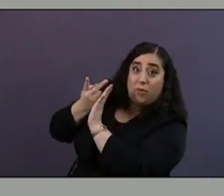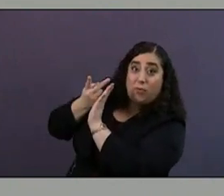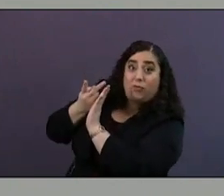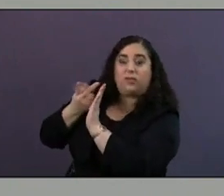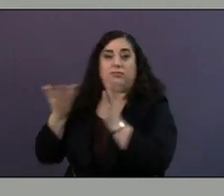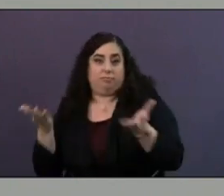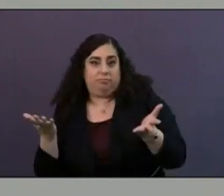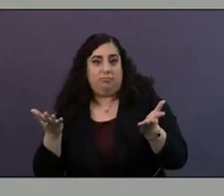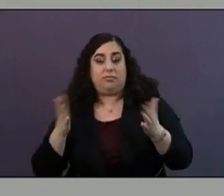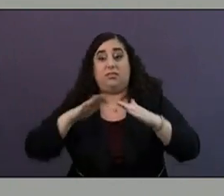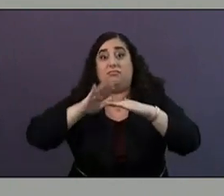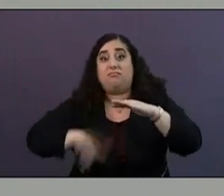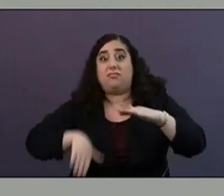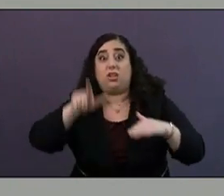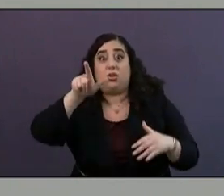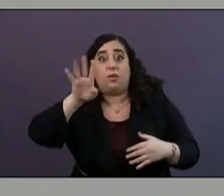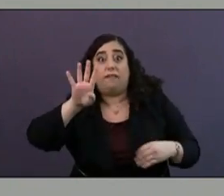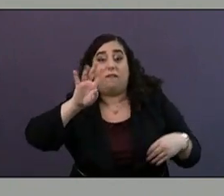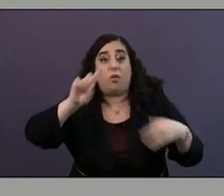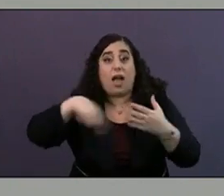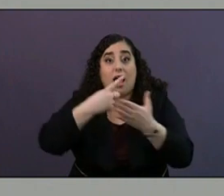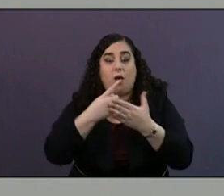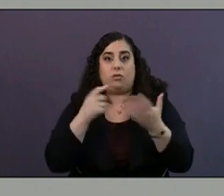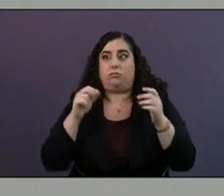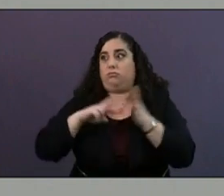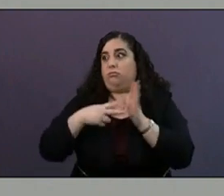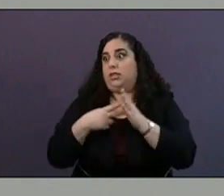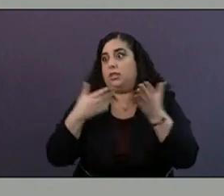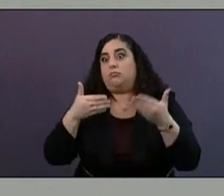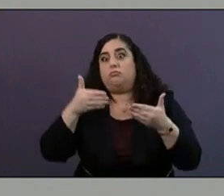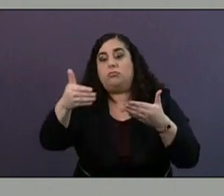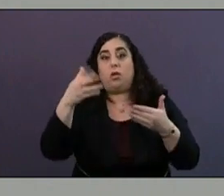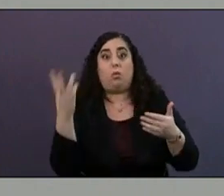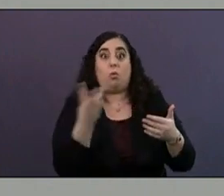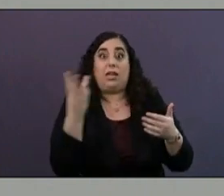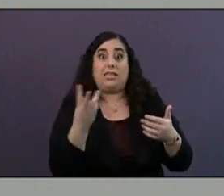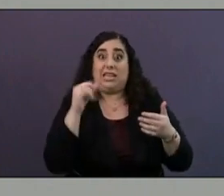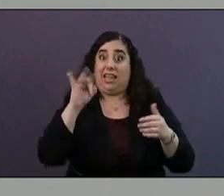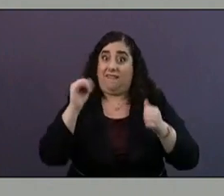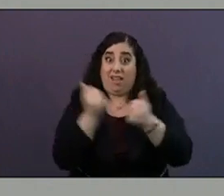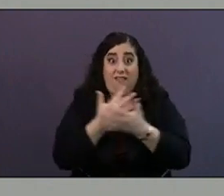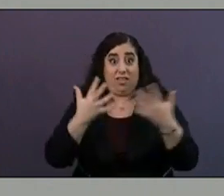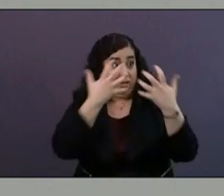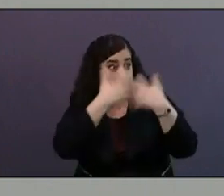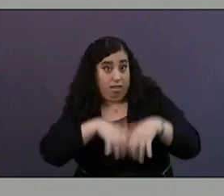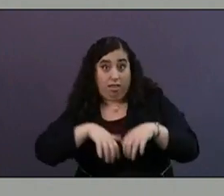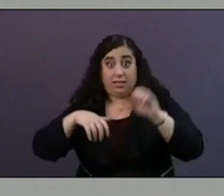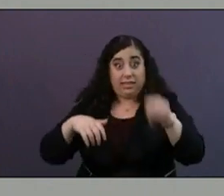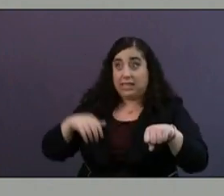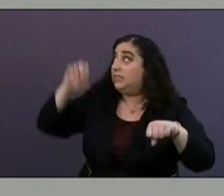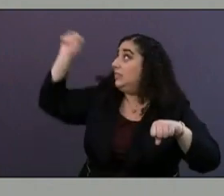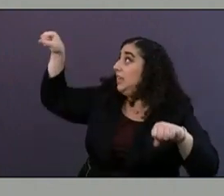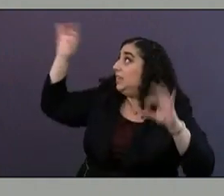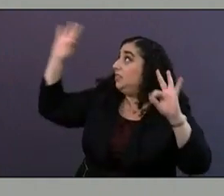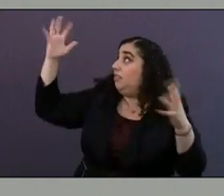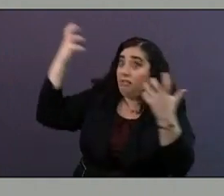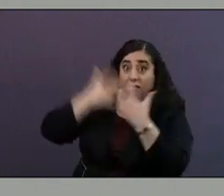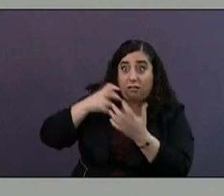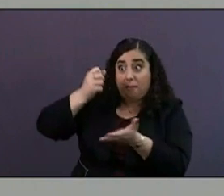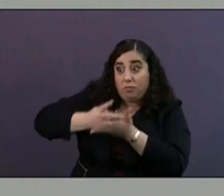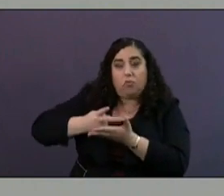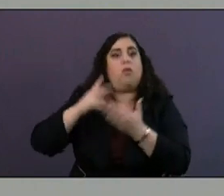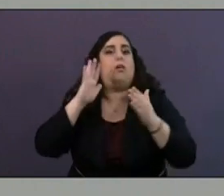later, which could mean Wednesday. And if we get approval from the rest, I mean, we could be talking the end of this week.